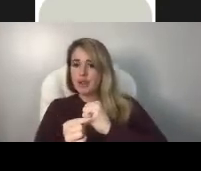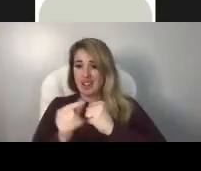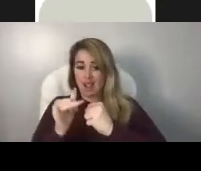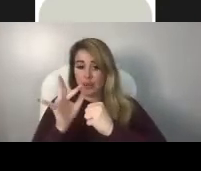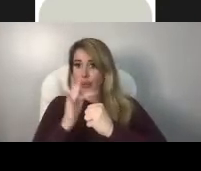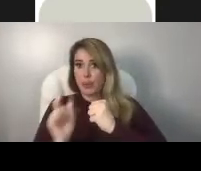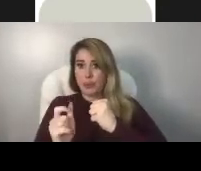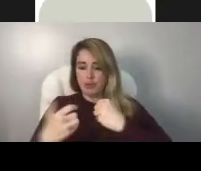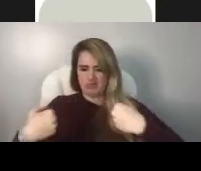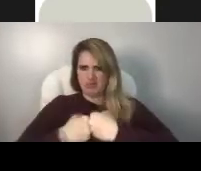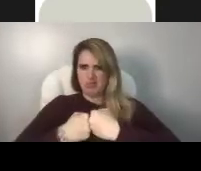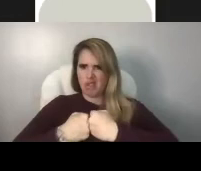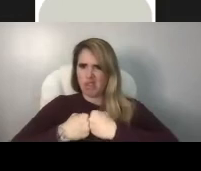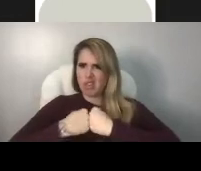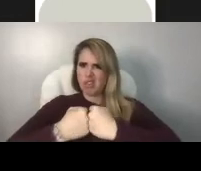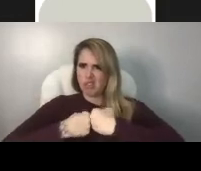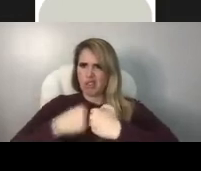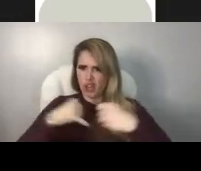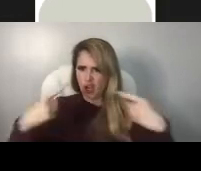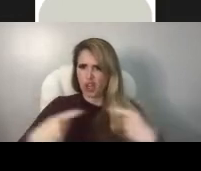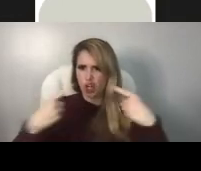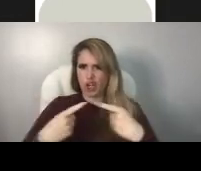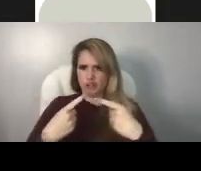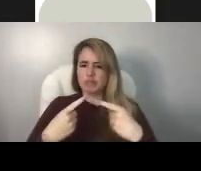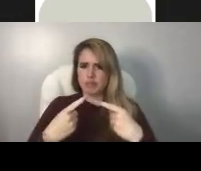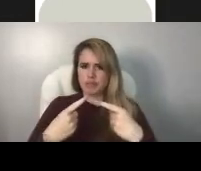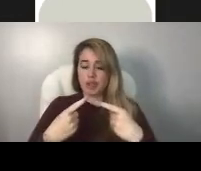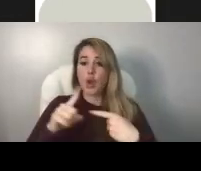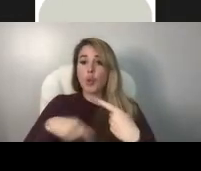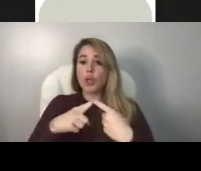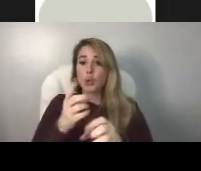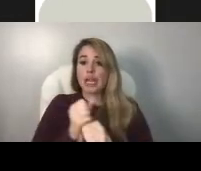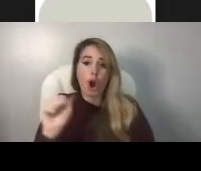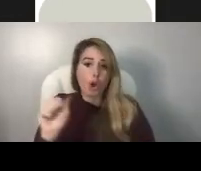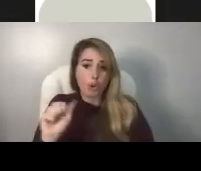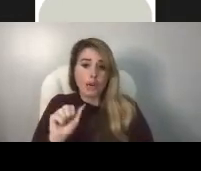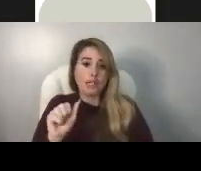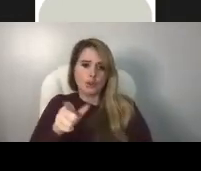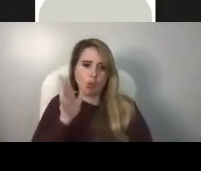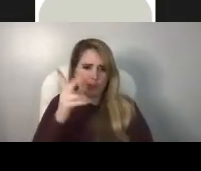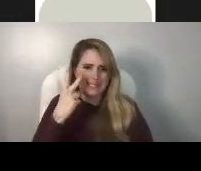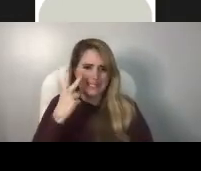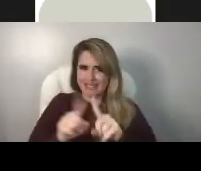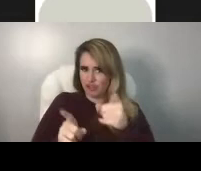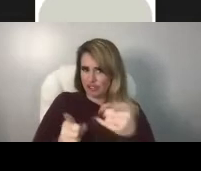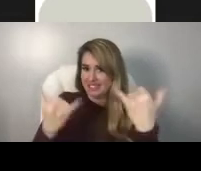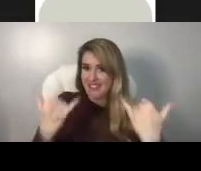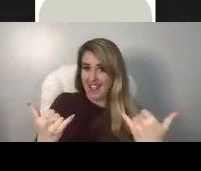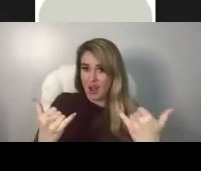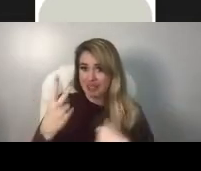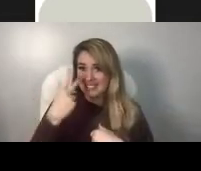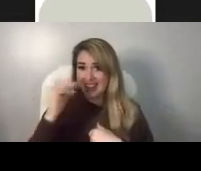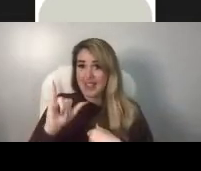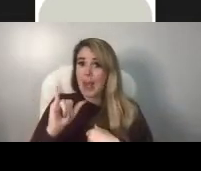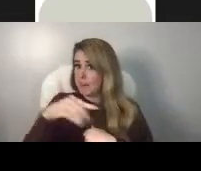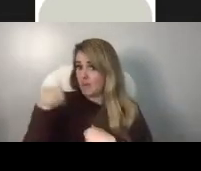can have smooth, painless motion. What happens when you get arthritis, and I think you can appreciate the difference here, the space goes